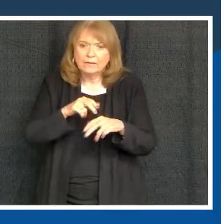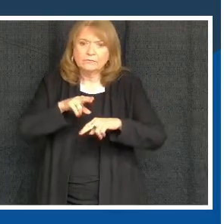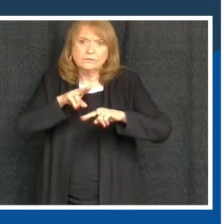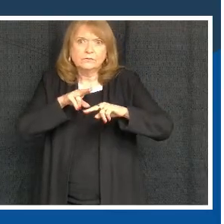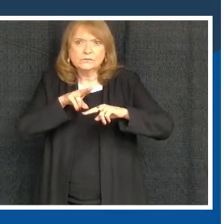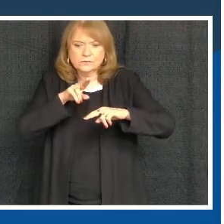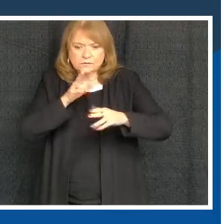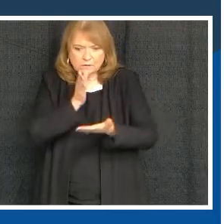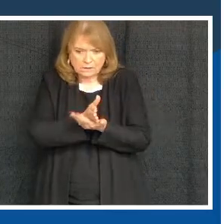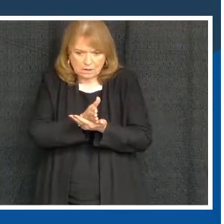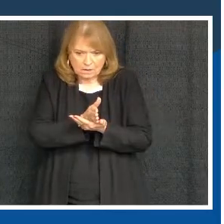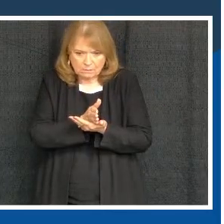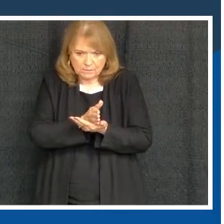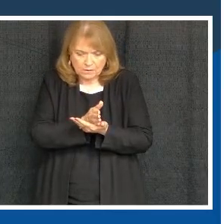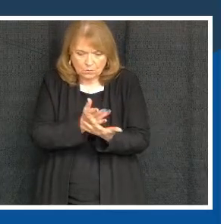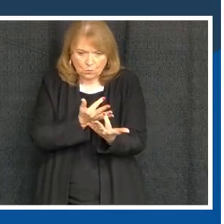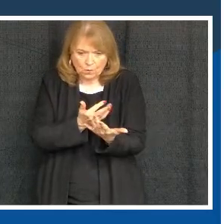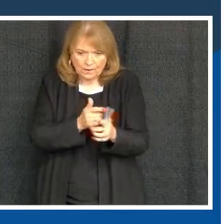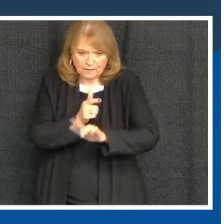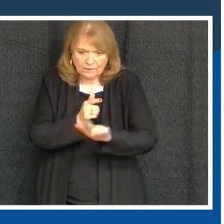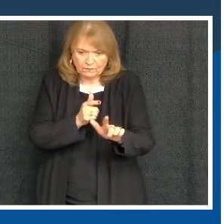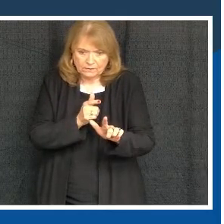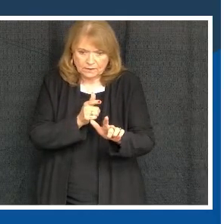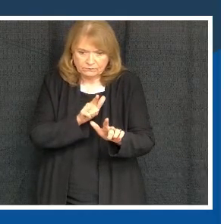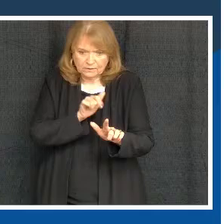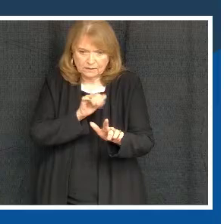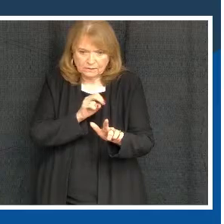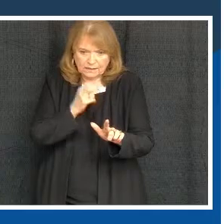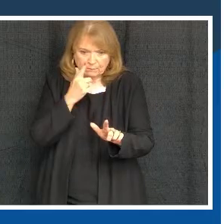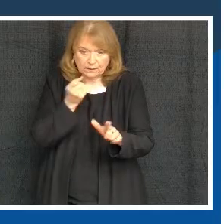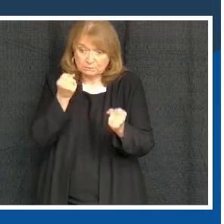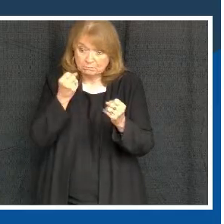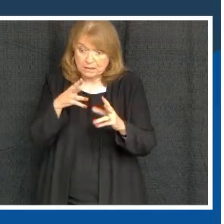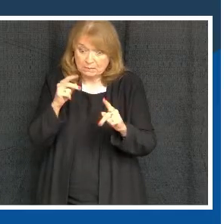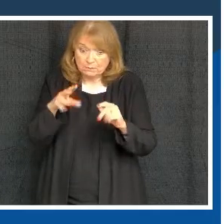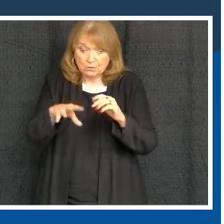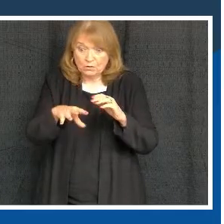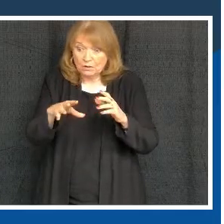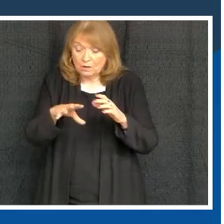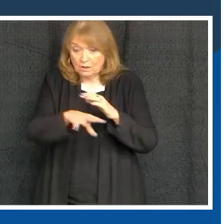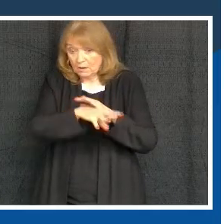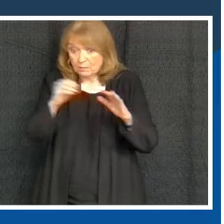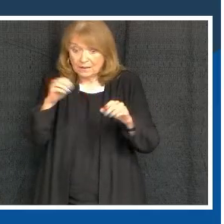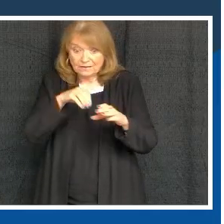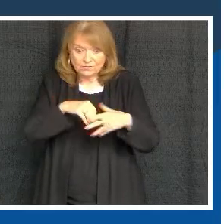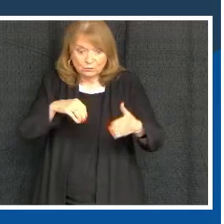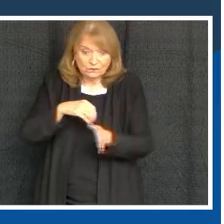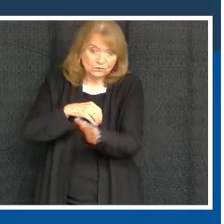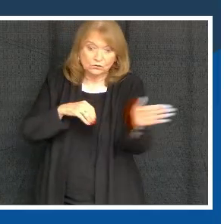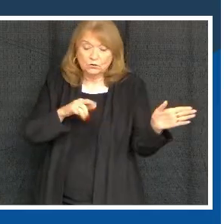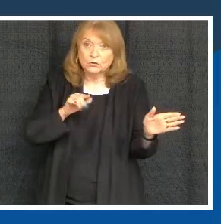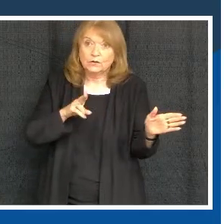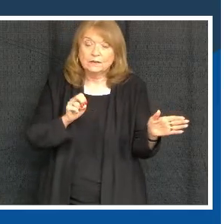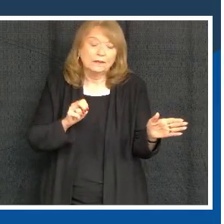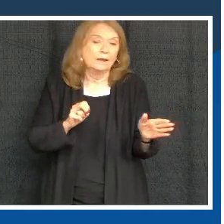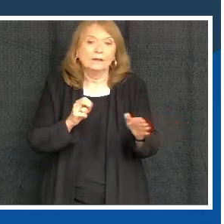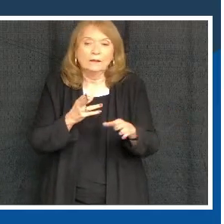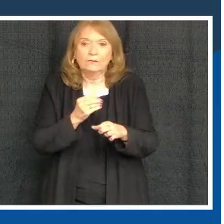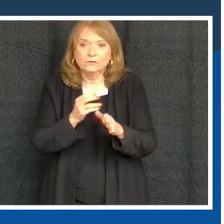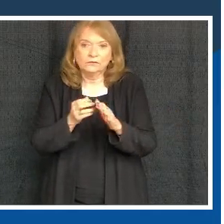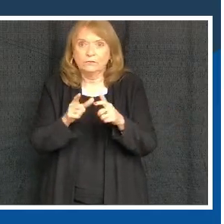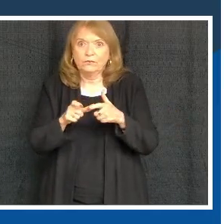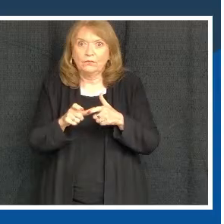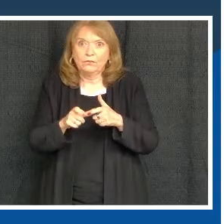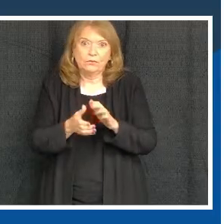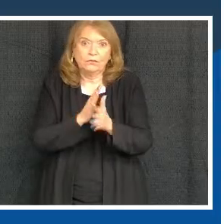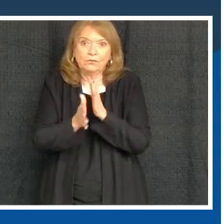left-hand lane because everybody that's coming out of that subdivision gets in the turning lane to use it as a runway.